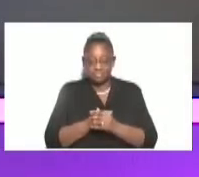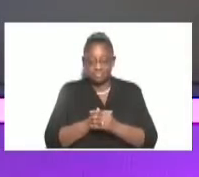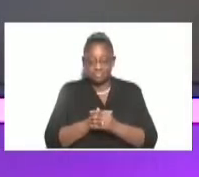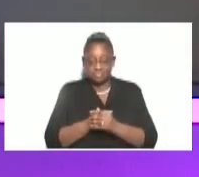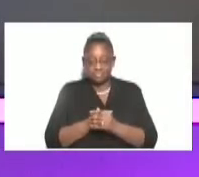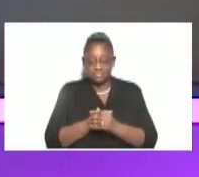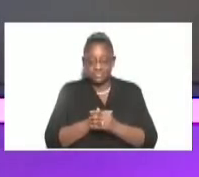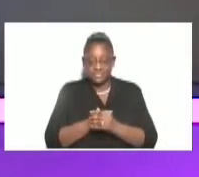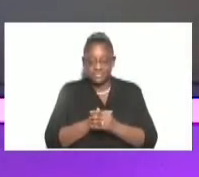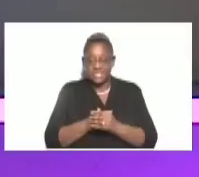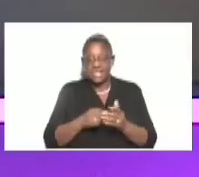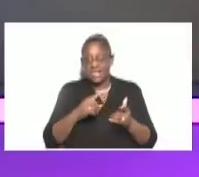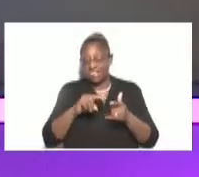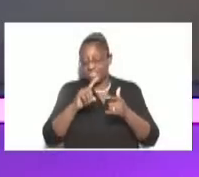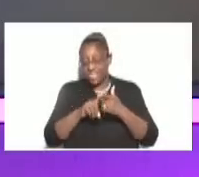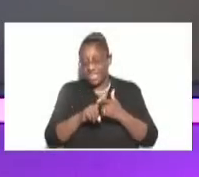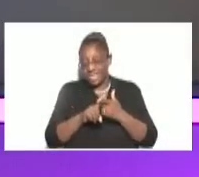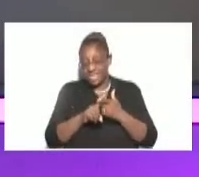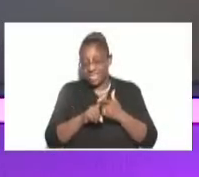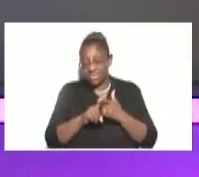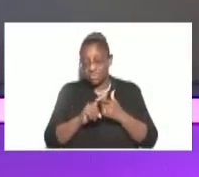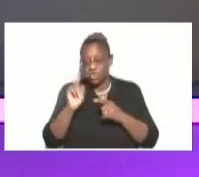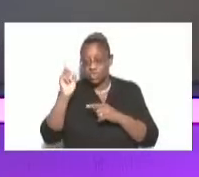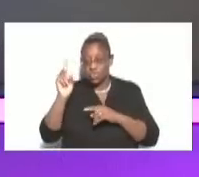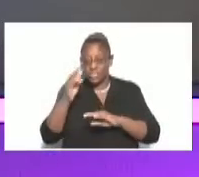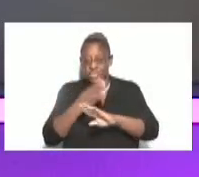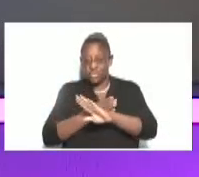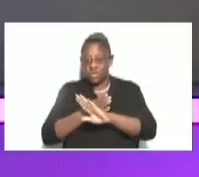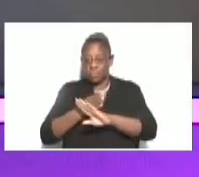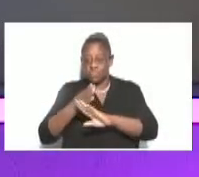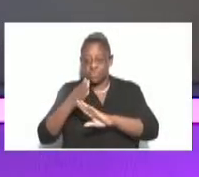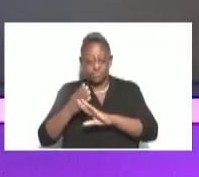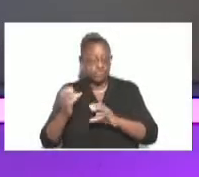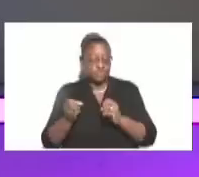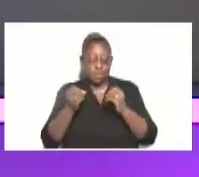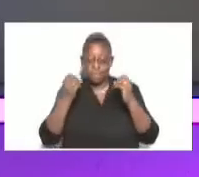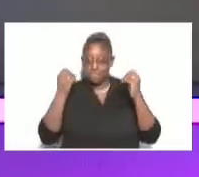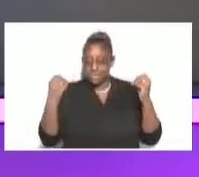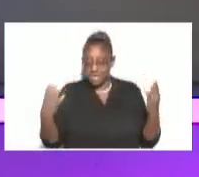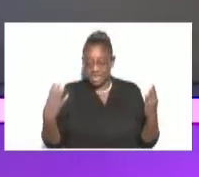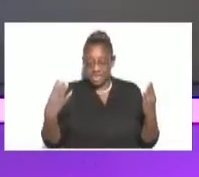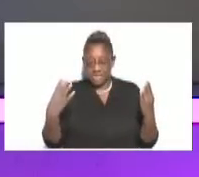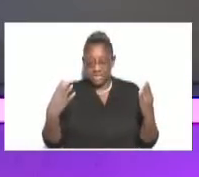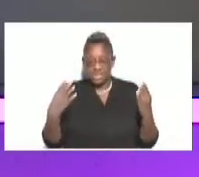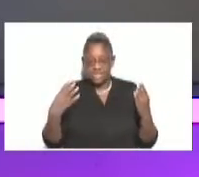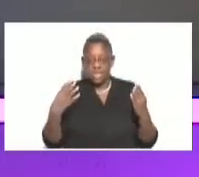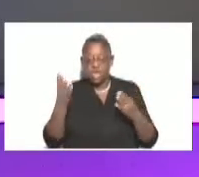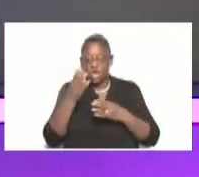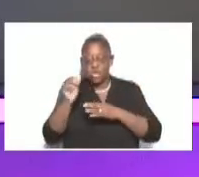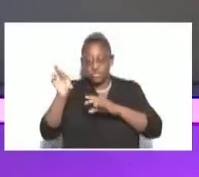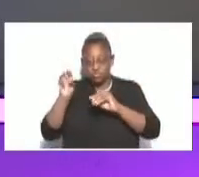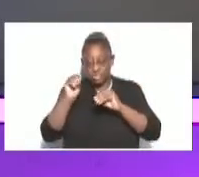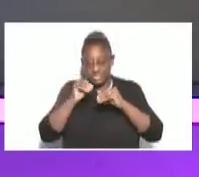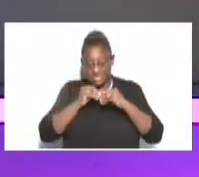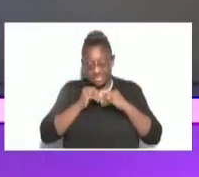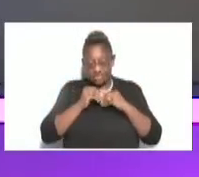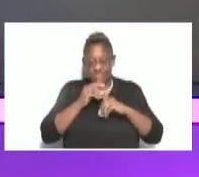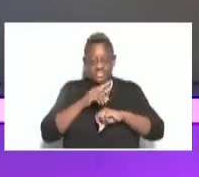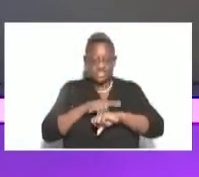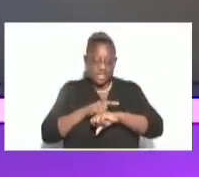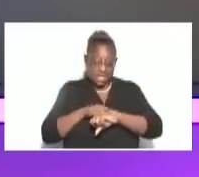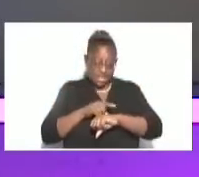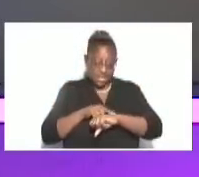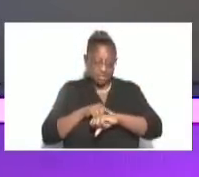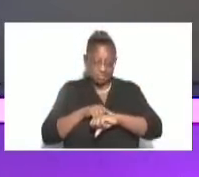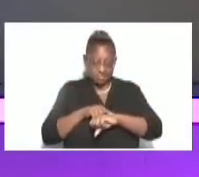Well, an organization's committed to improving the lives of so many in the community today on the receiving end of quite